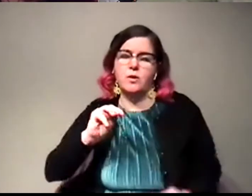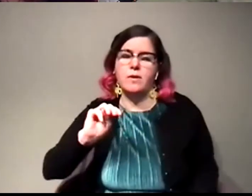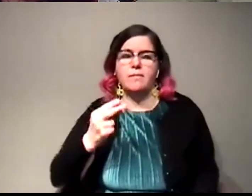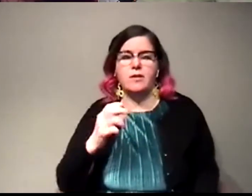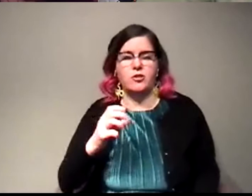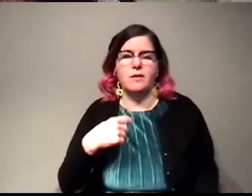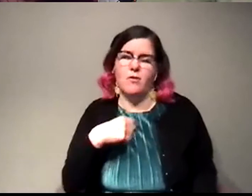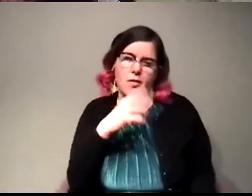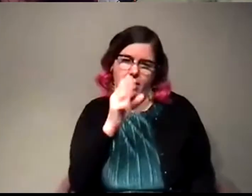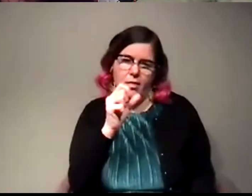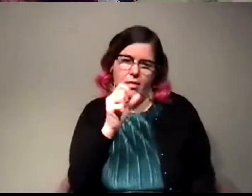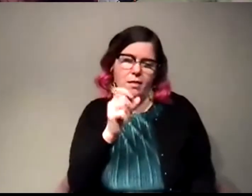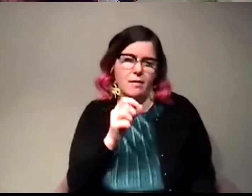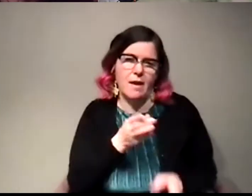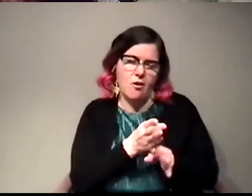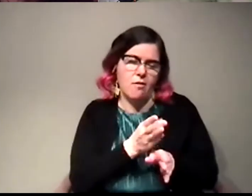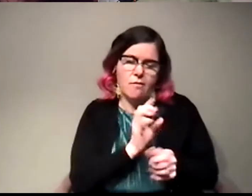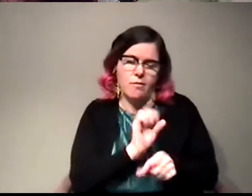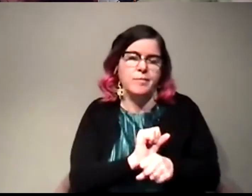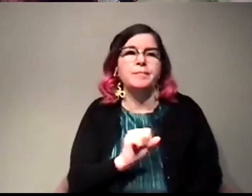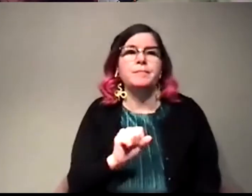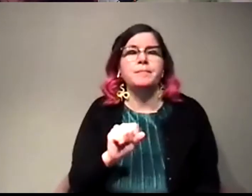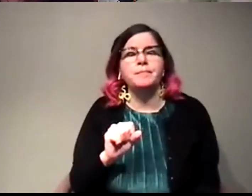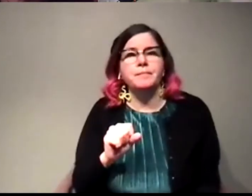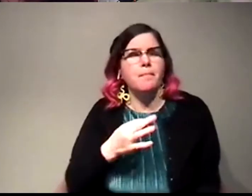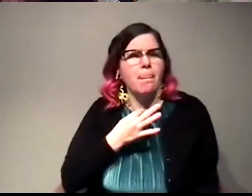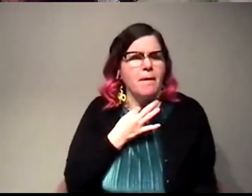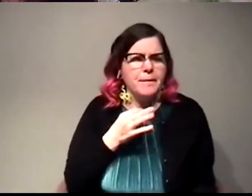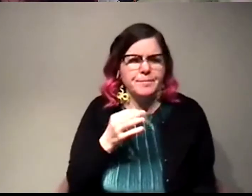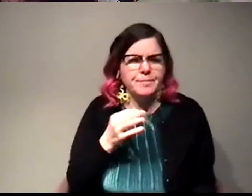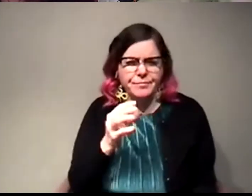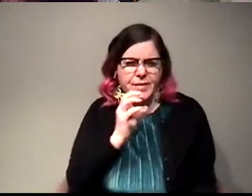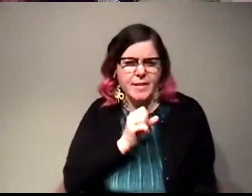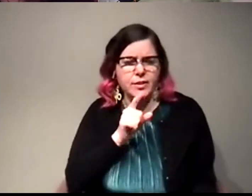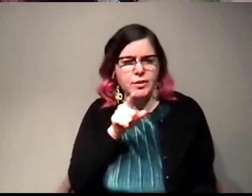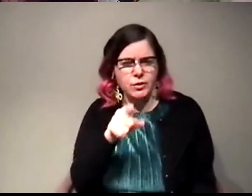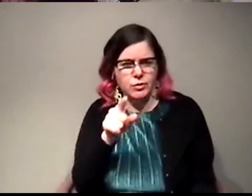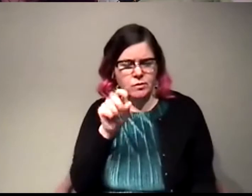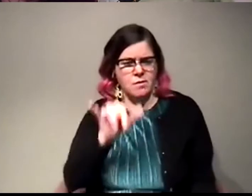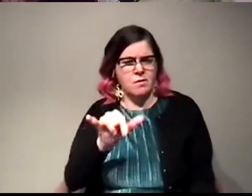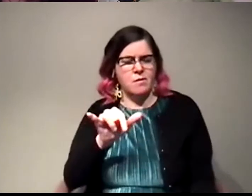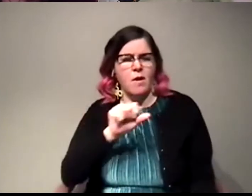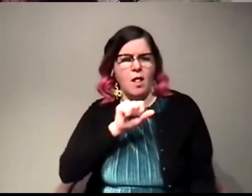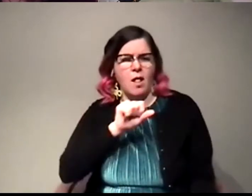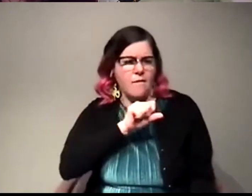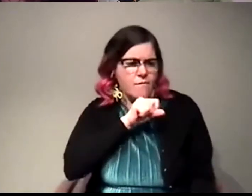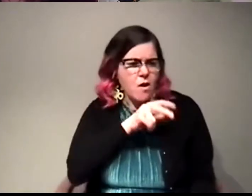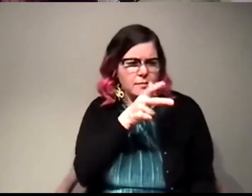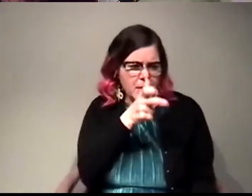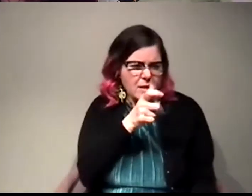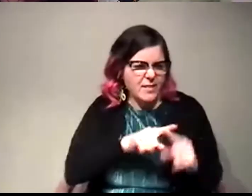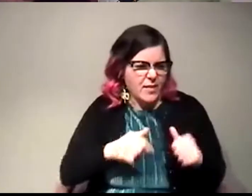favorites. Aya would like to know, at what age did you realize that you could turn your love of frogs, bugs, and critters into a